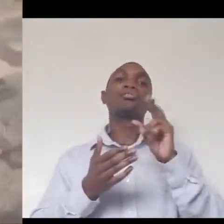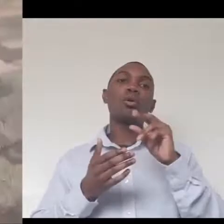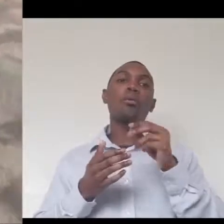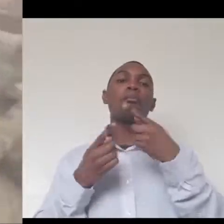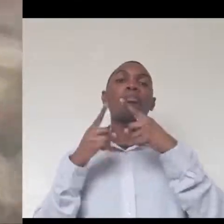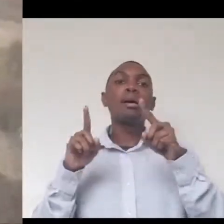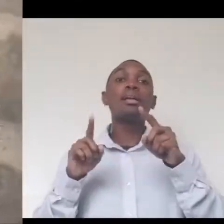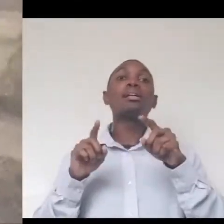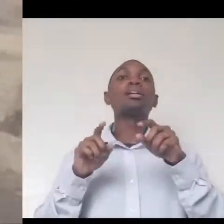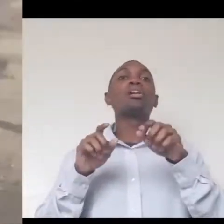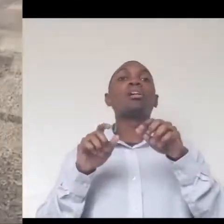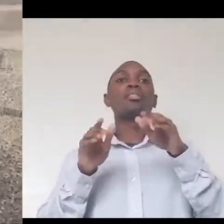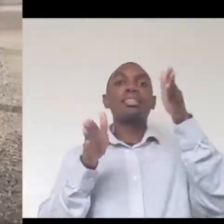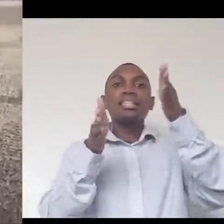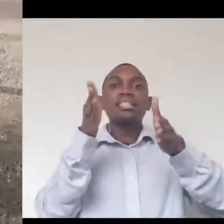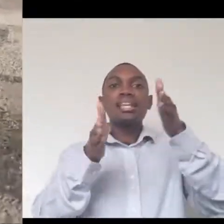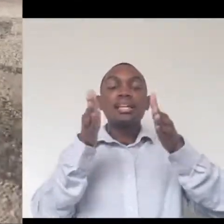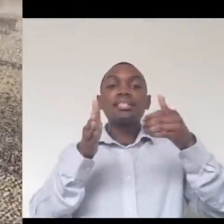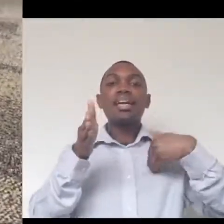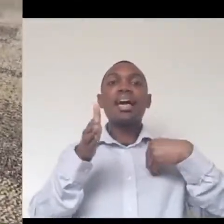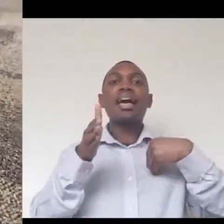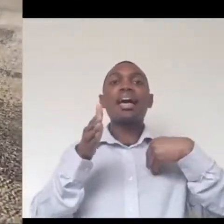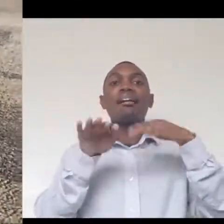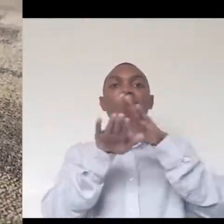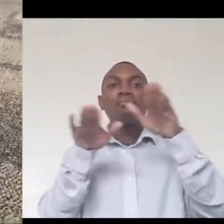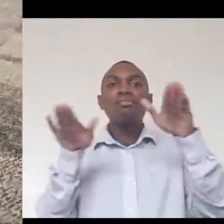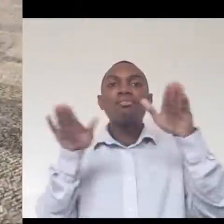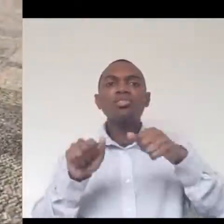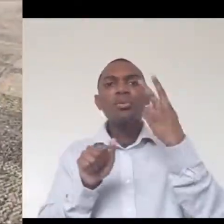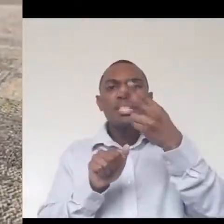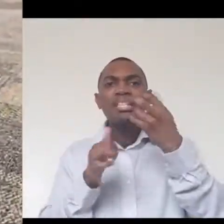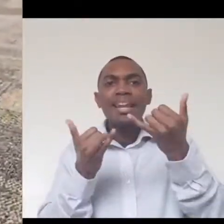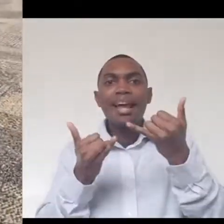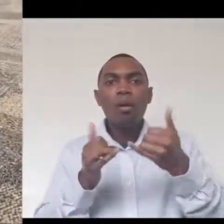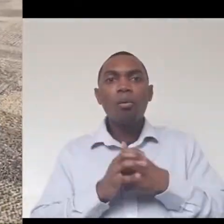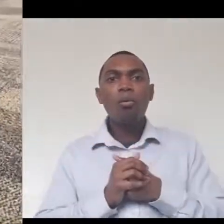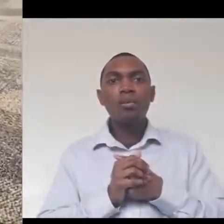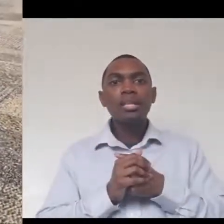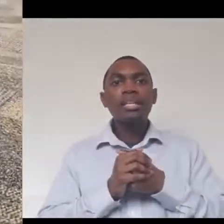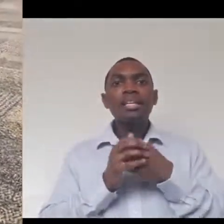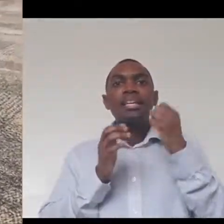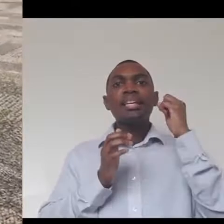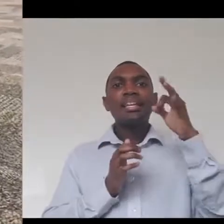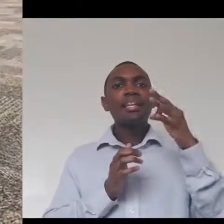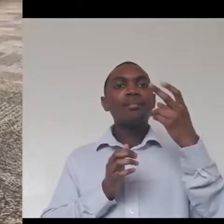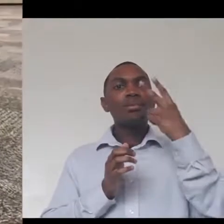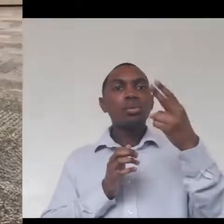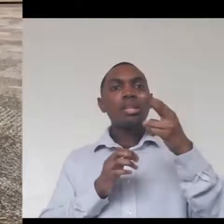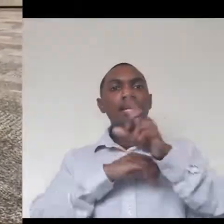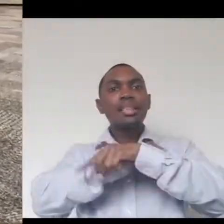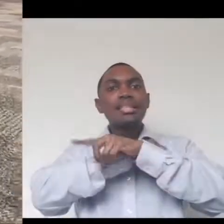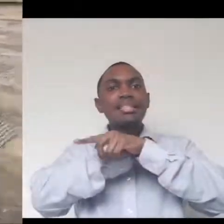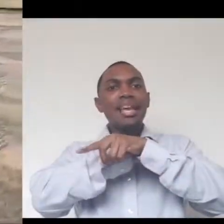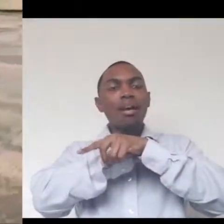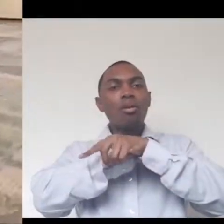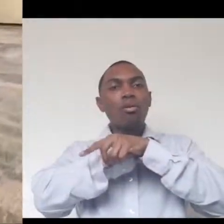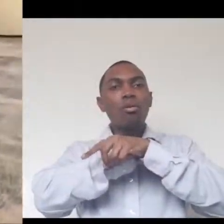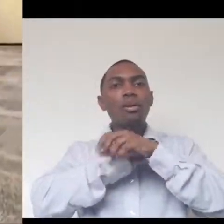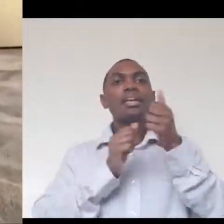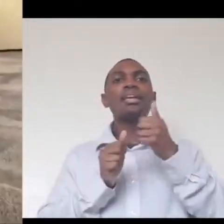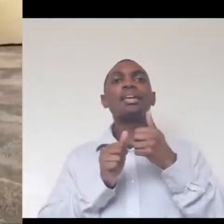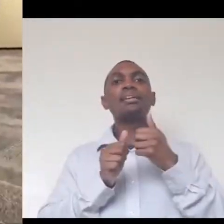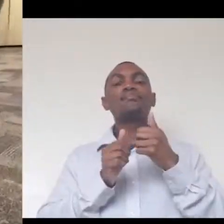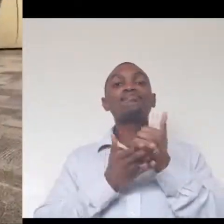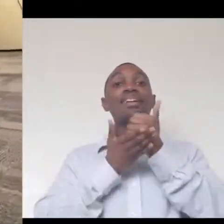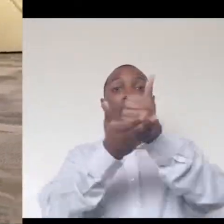sides. So if you, oh, look, you got a great look of it right there. So if you look at that tail, it actually helps them to make sharp turns